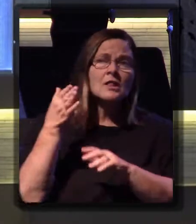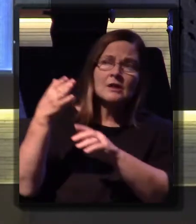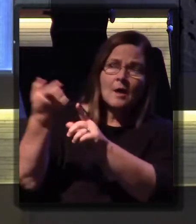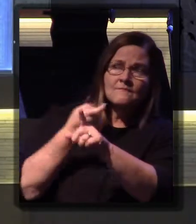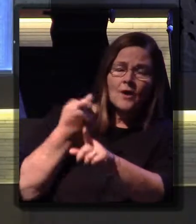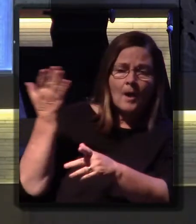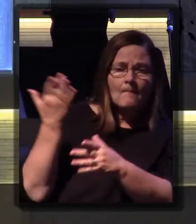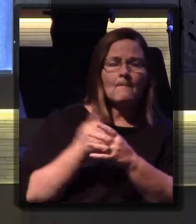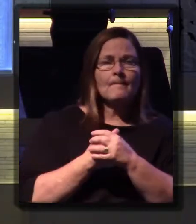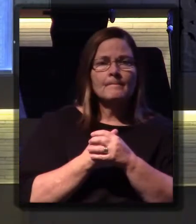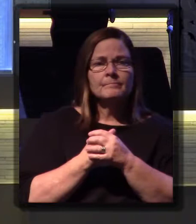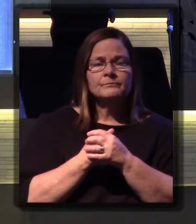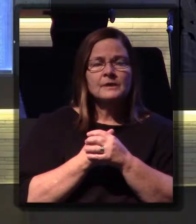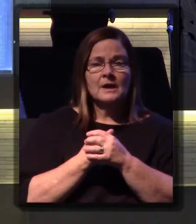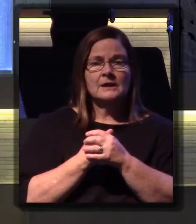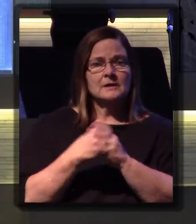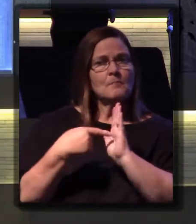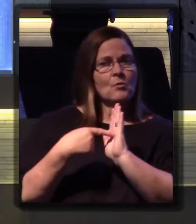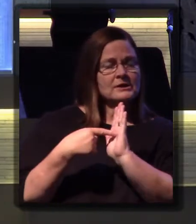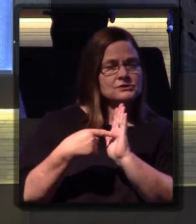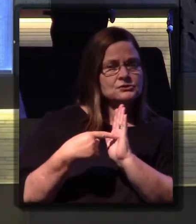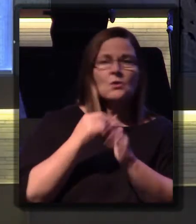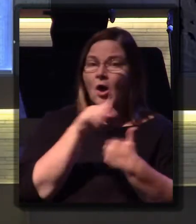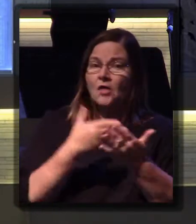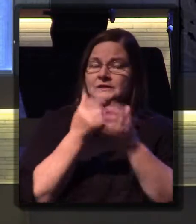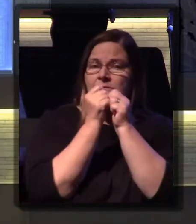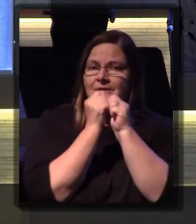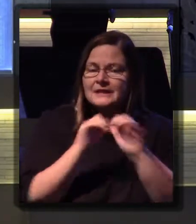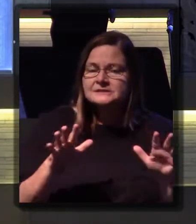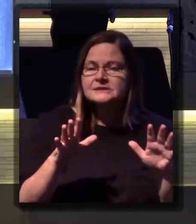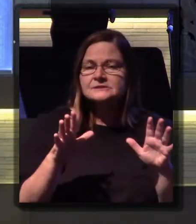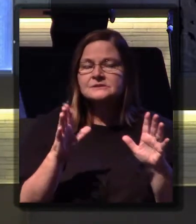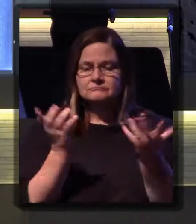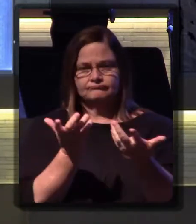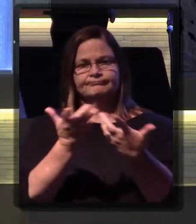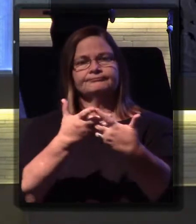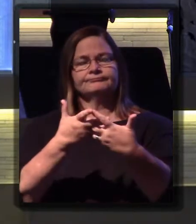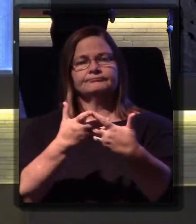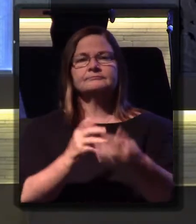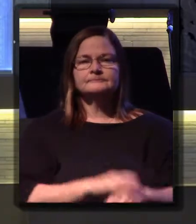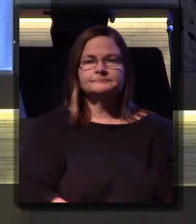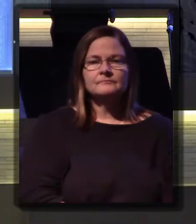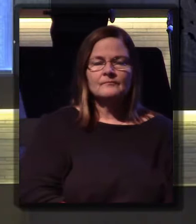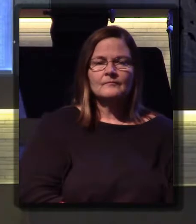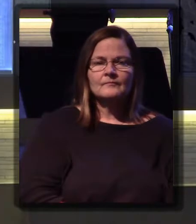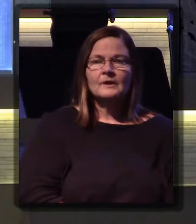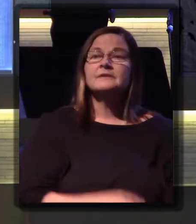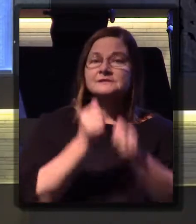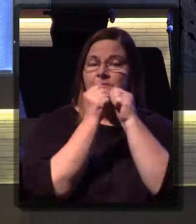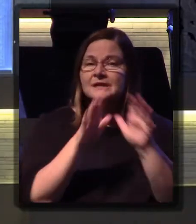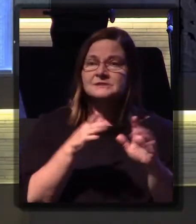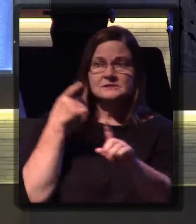in the direction of where this blessing will flow from, and that point to which all of